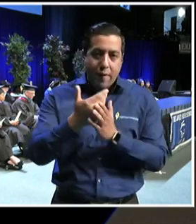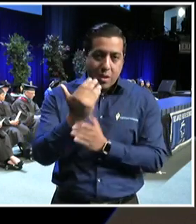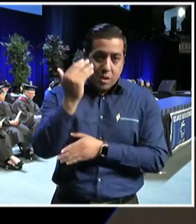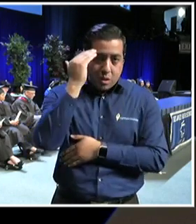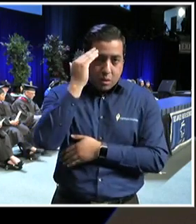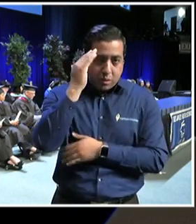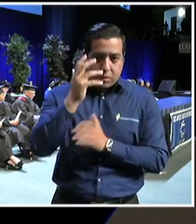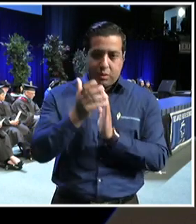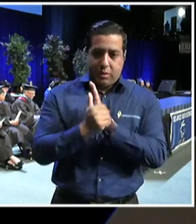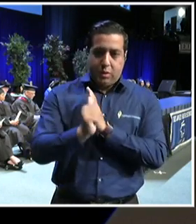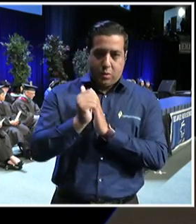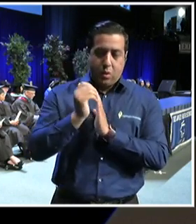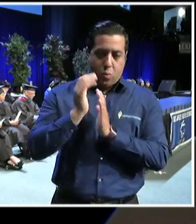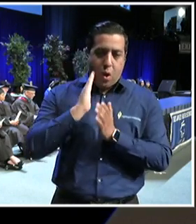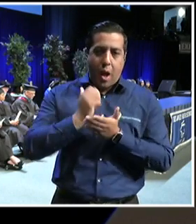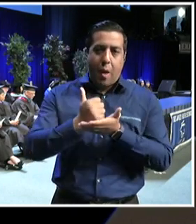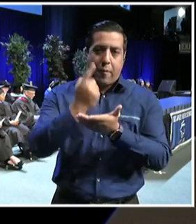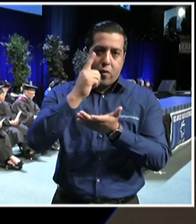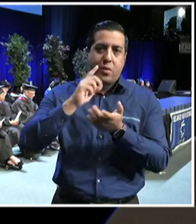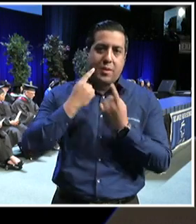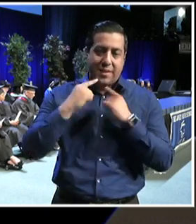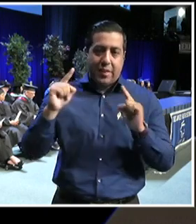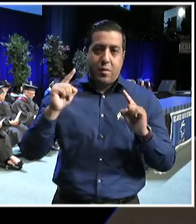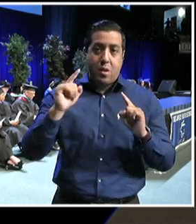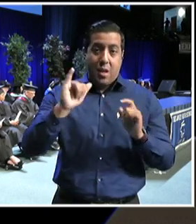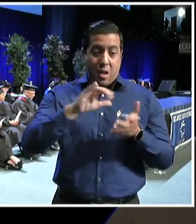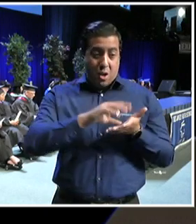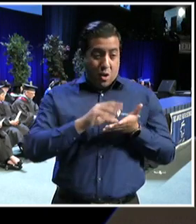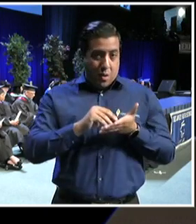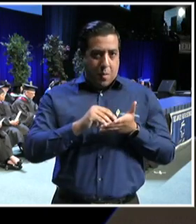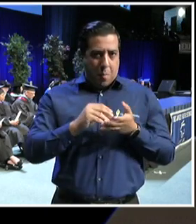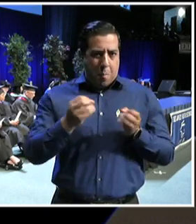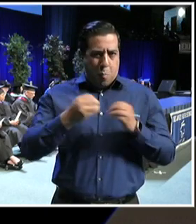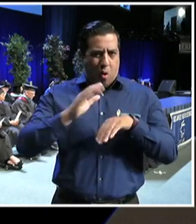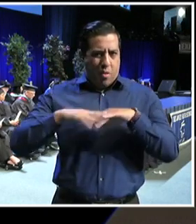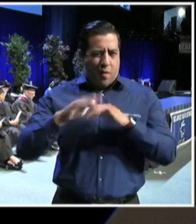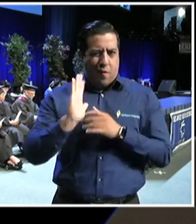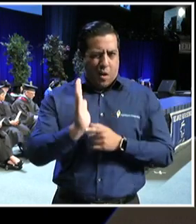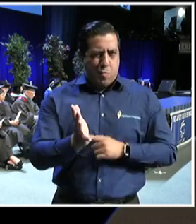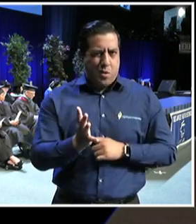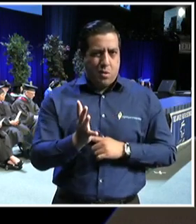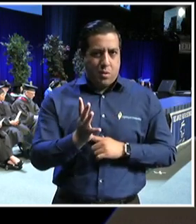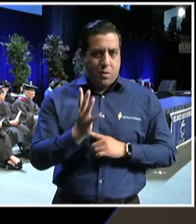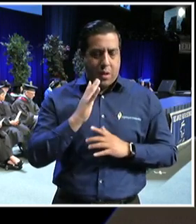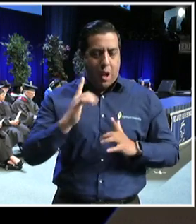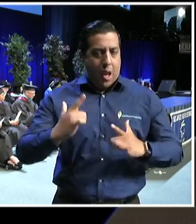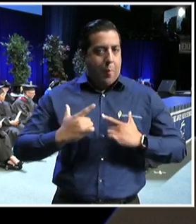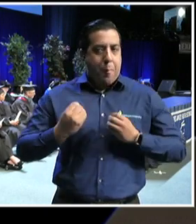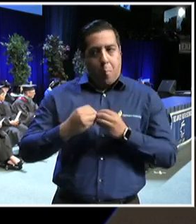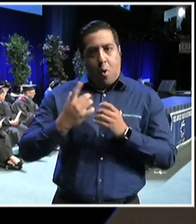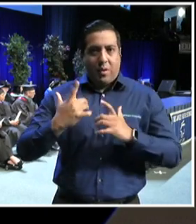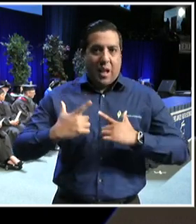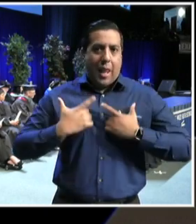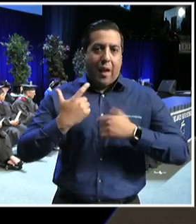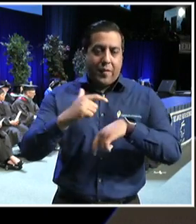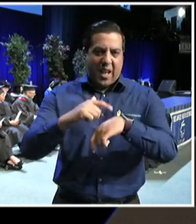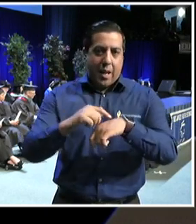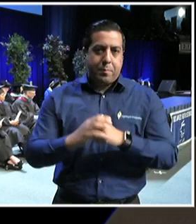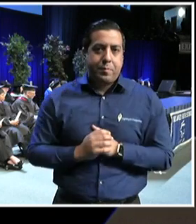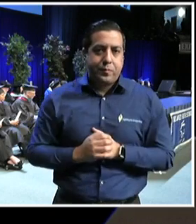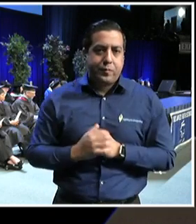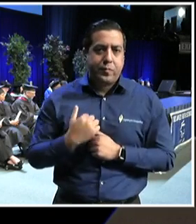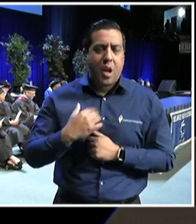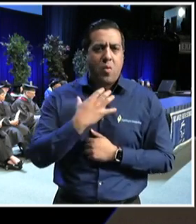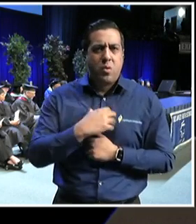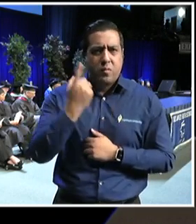skills to be successful. And that kind of learning takes more than 5 minutes. It takes a lifetime. I wish for all